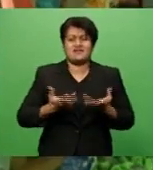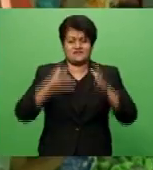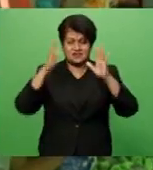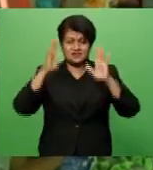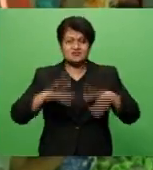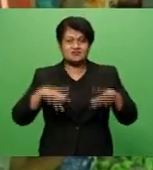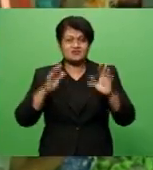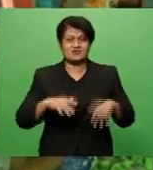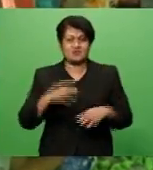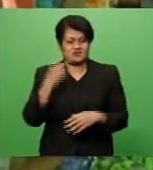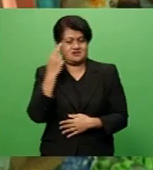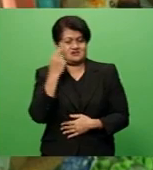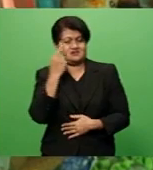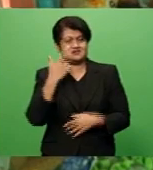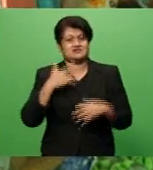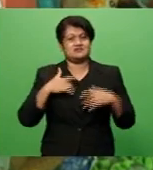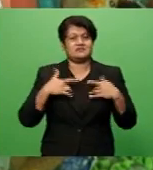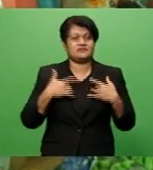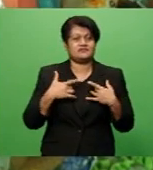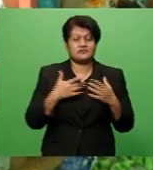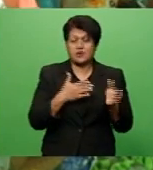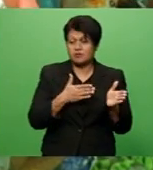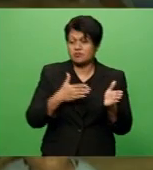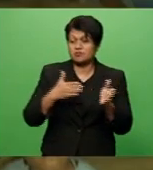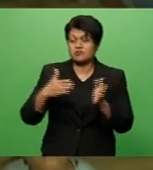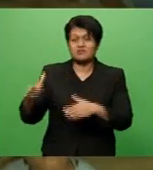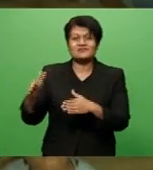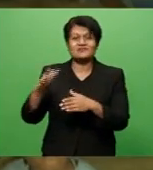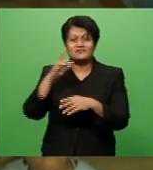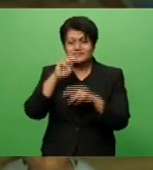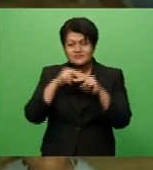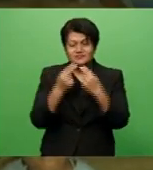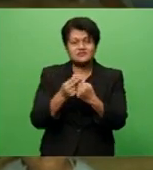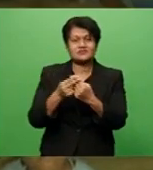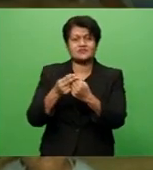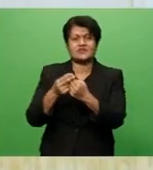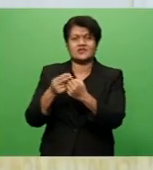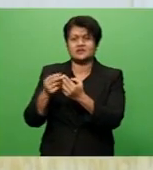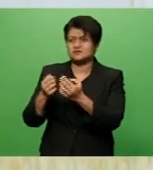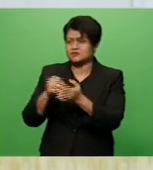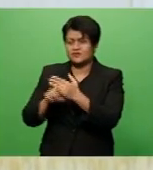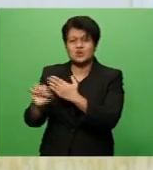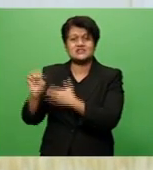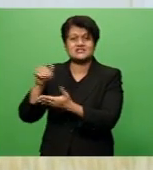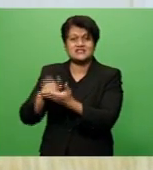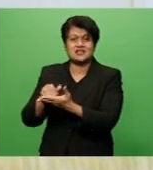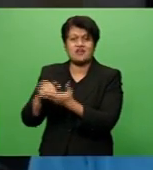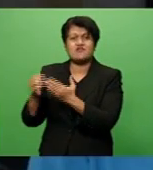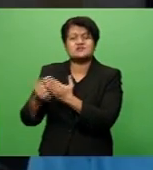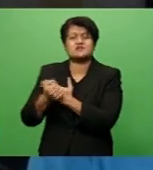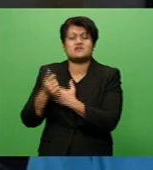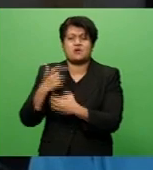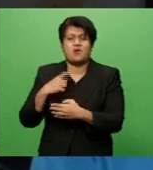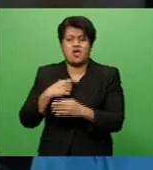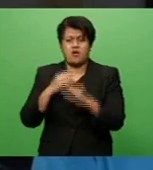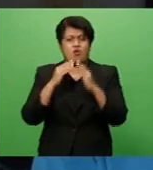lives. A resident who moved his family to the evacuation center for safety says his home wasn't secured.